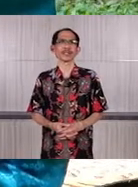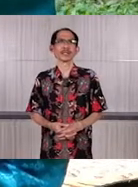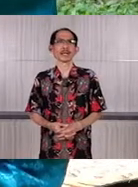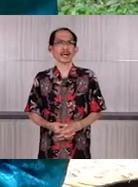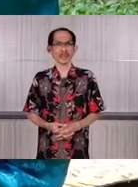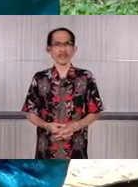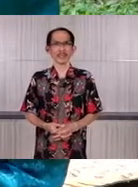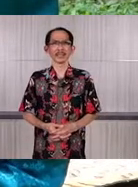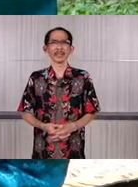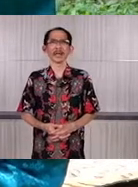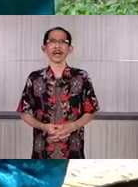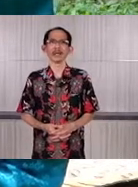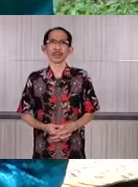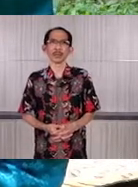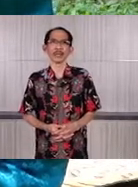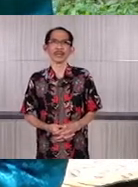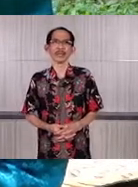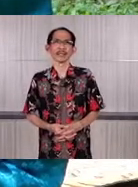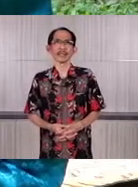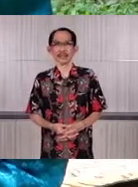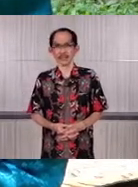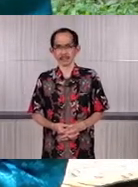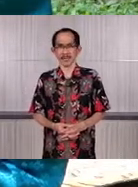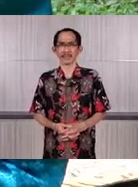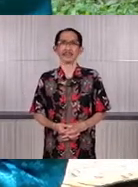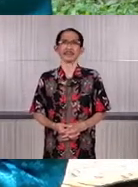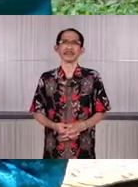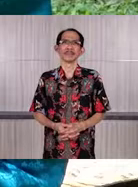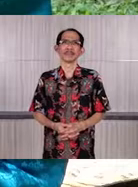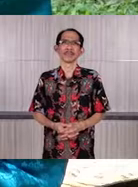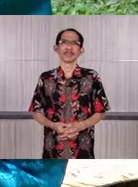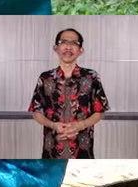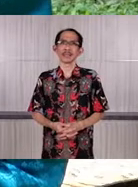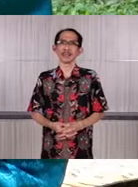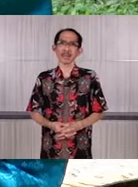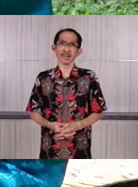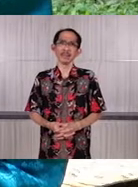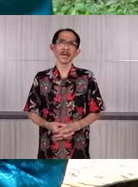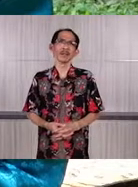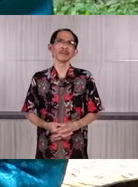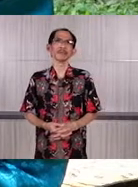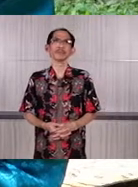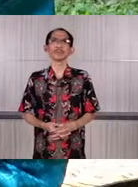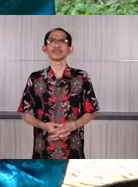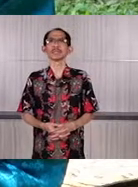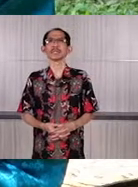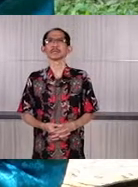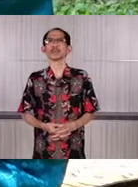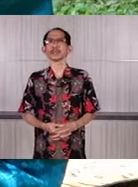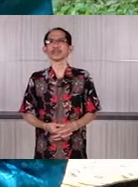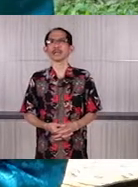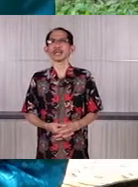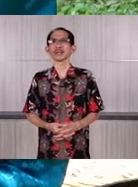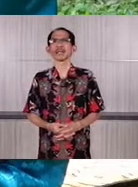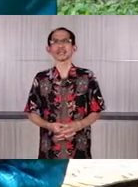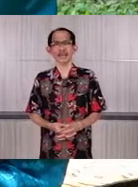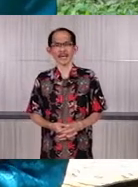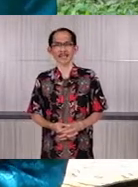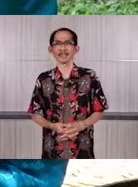sensations coming and going in the body. It may be helpful to say to